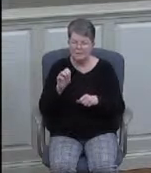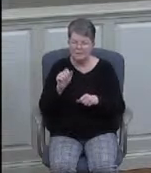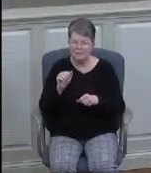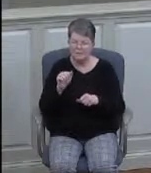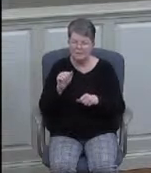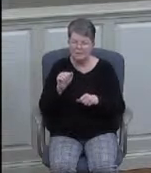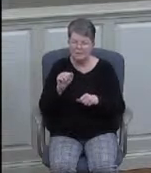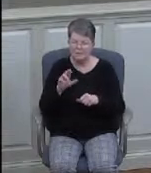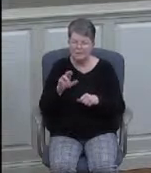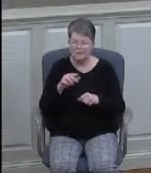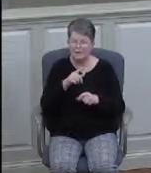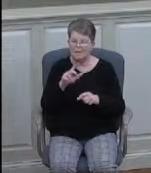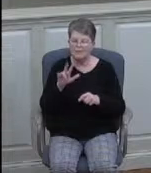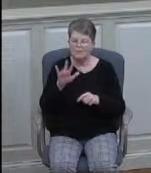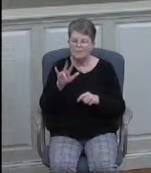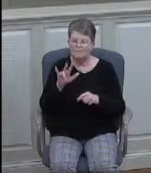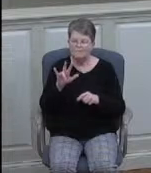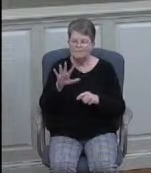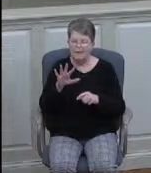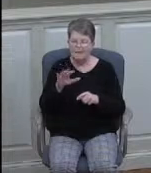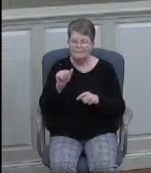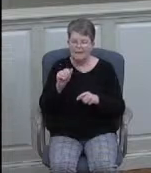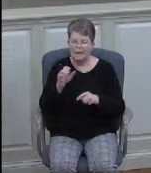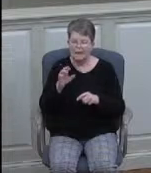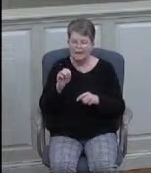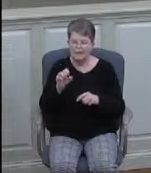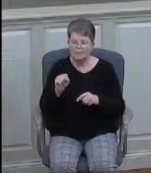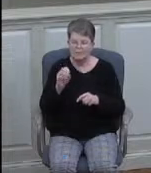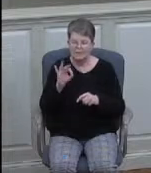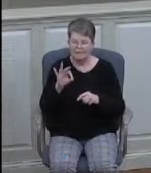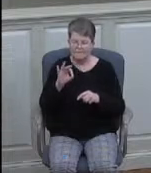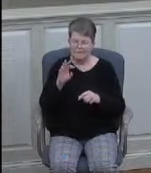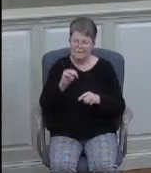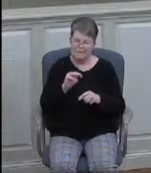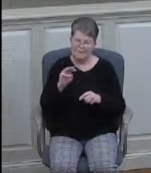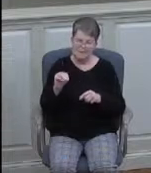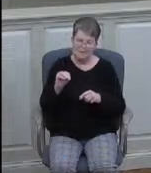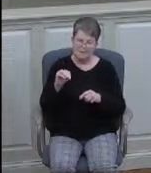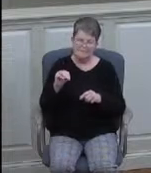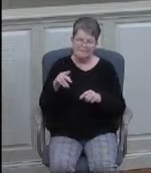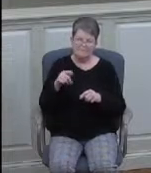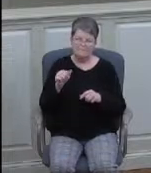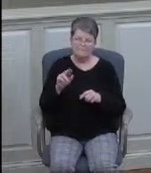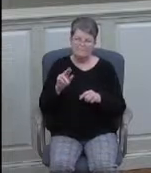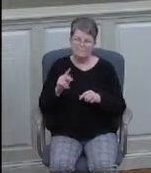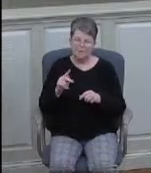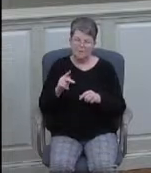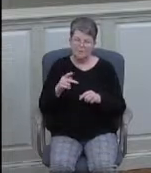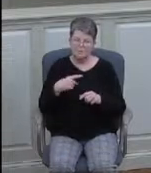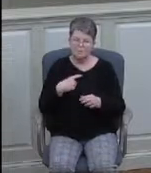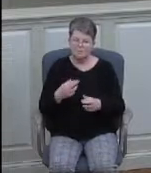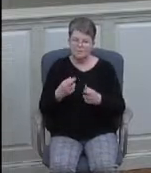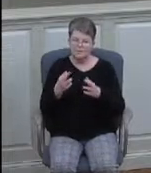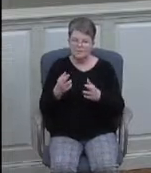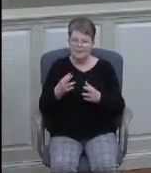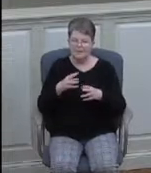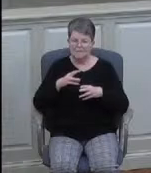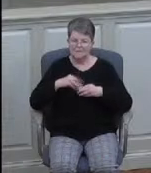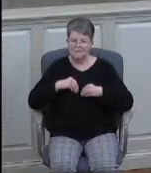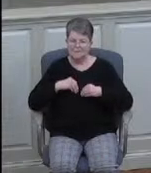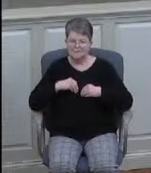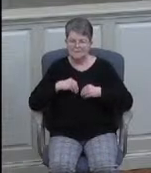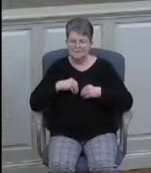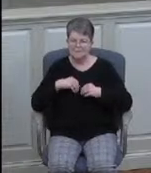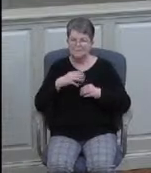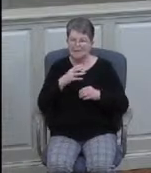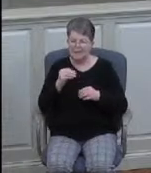35 acres of Millennium Park, which is pretty much the ball fields. Ooh. Back to the north. We would recommend acceptance of the base bid and